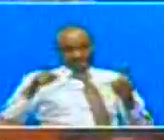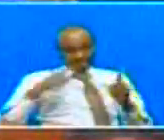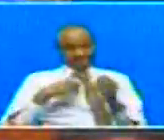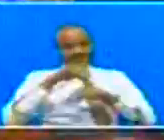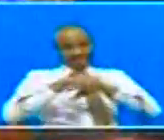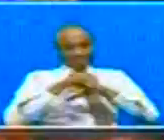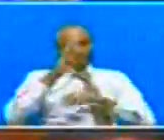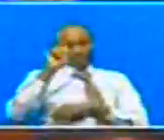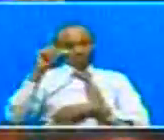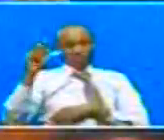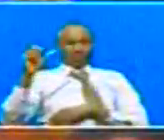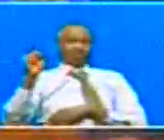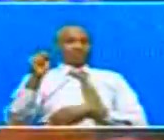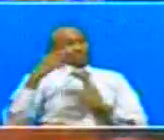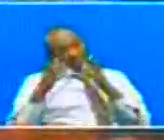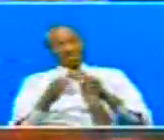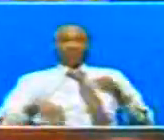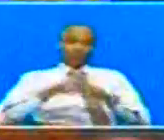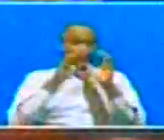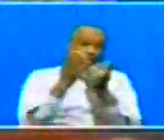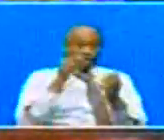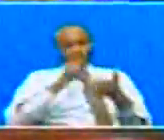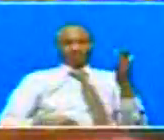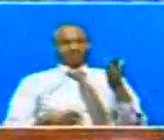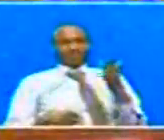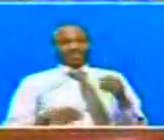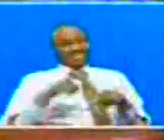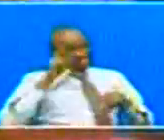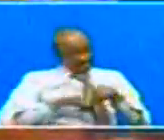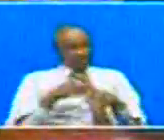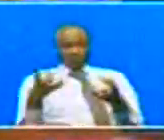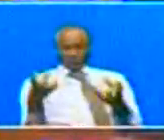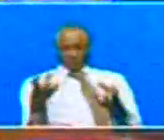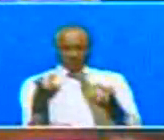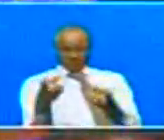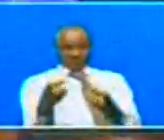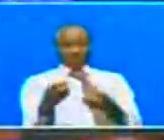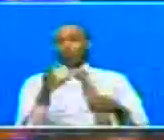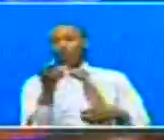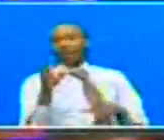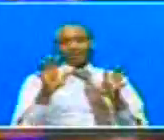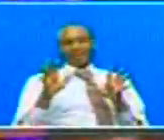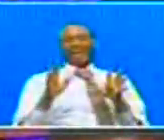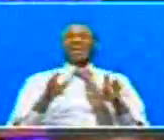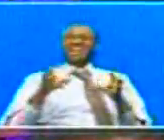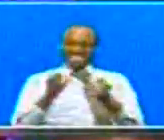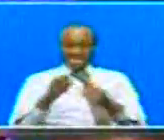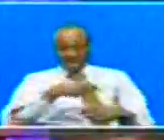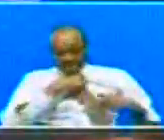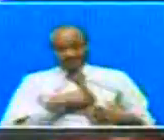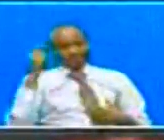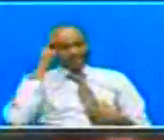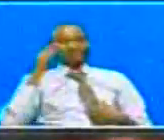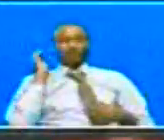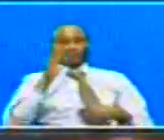is fine. Because it can be a football. But let me say this. Yes. When you squeeze, yes. Not just hold, mm-mm. Their hearts and their minds